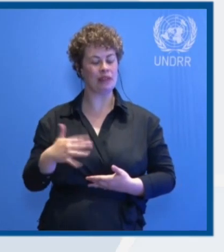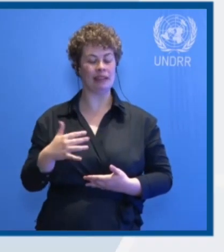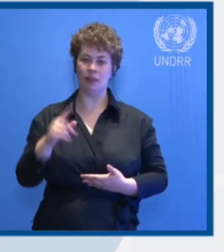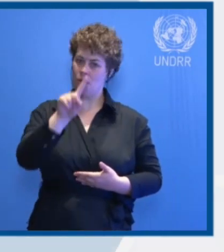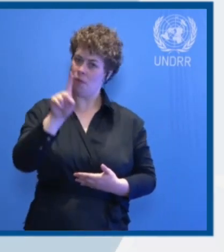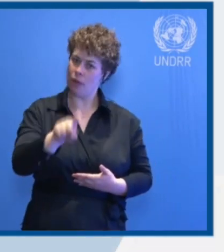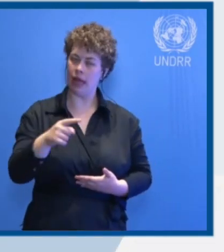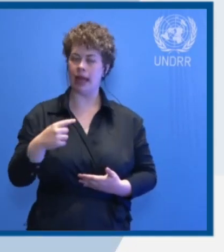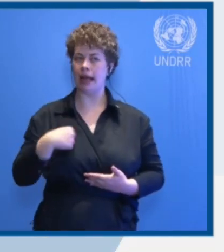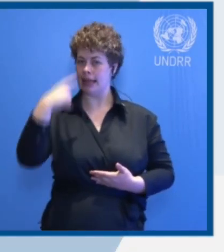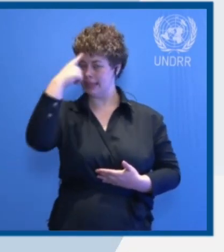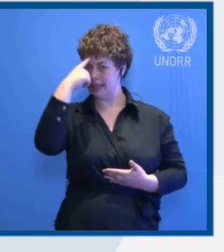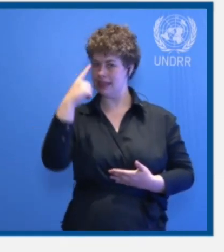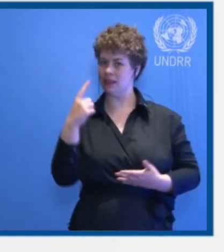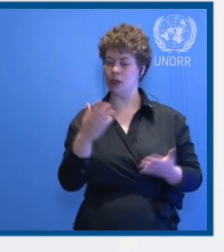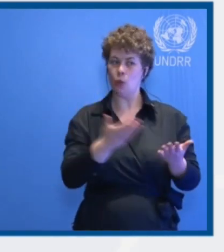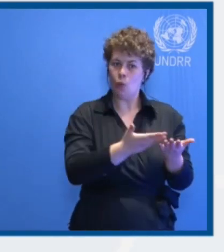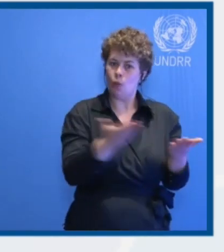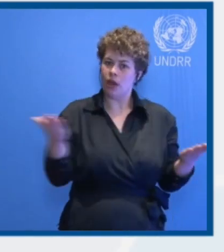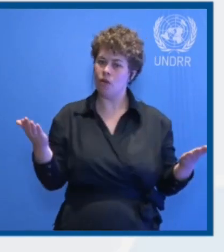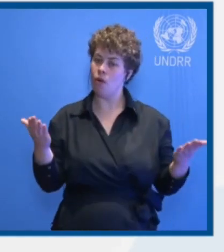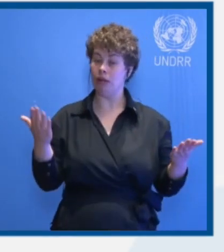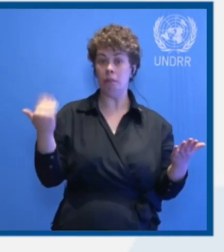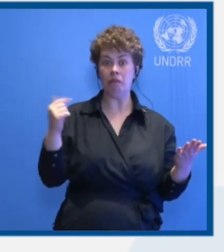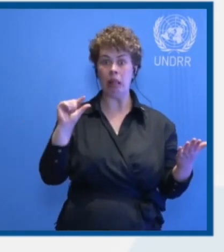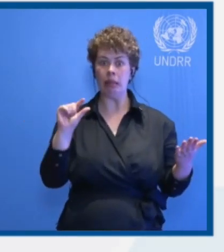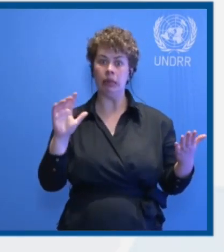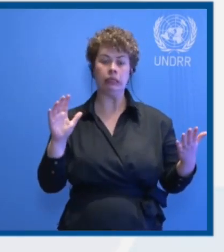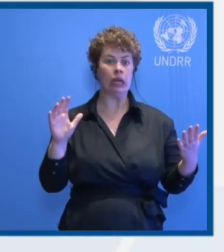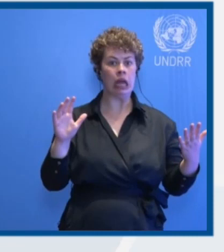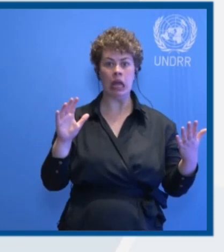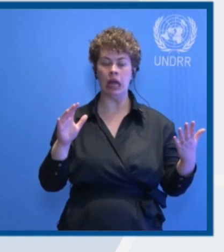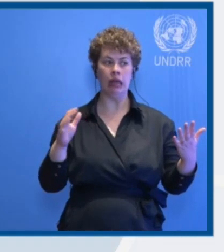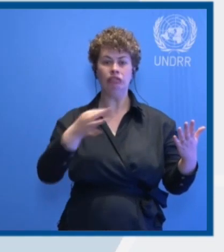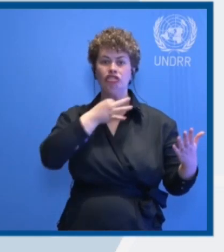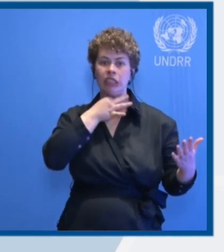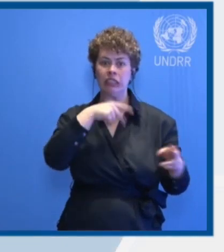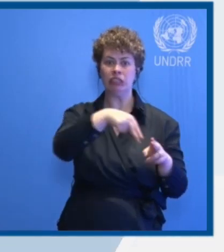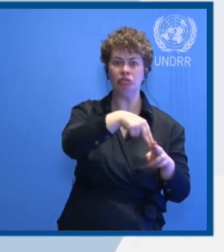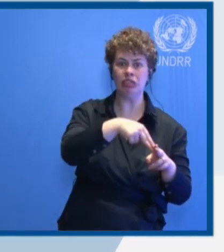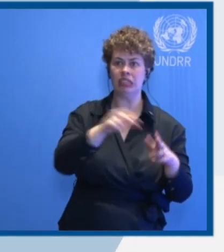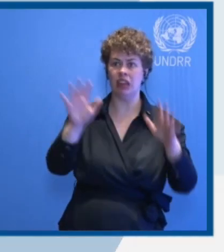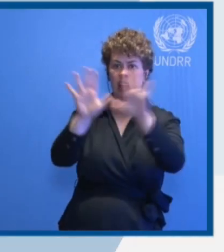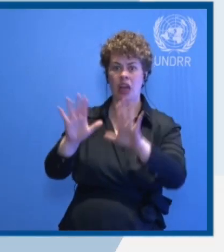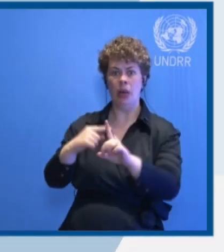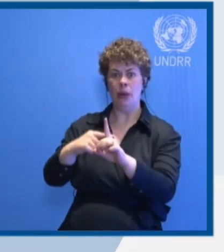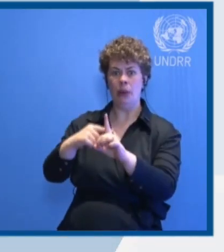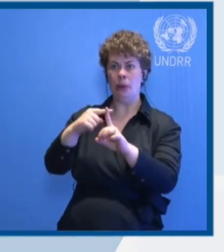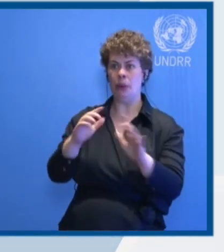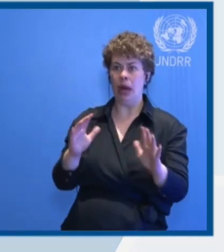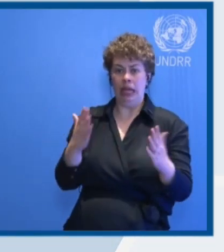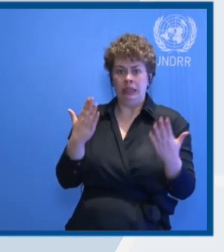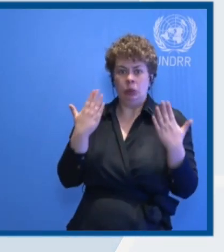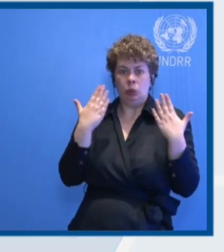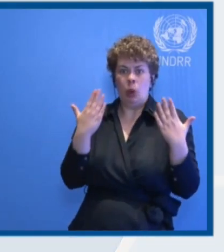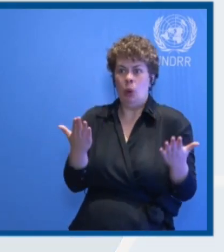important piece to the puzzle in addressing systematic risks to disaster and climate change by investing